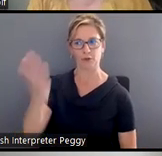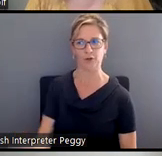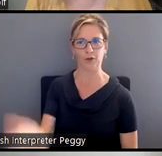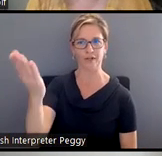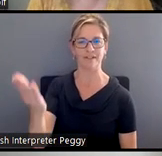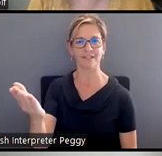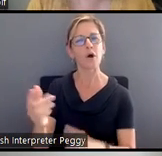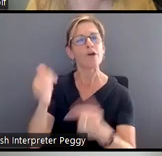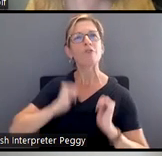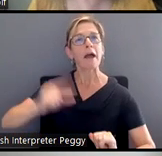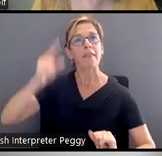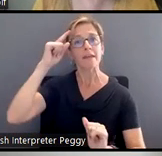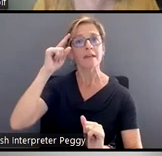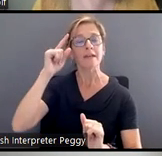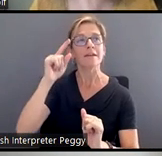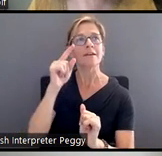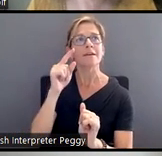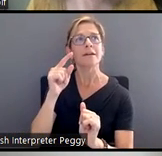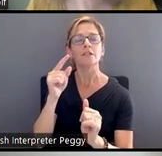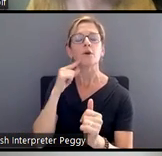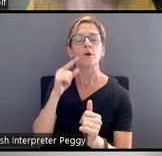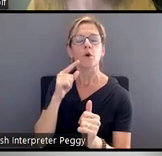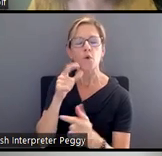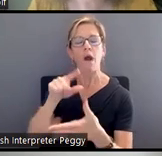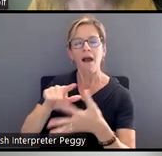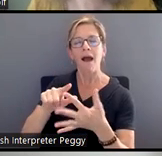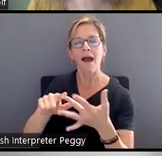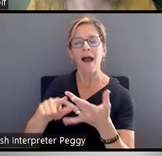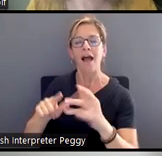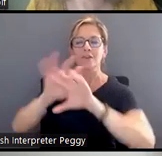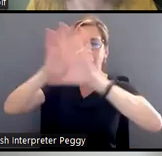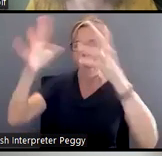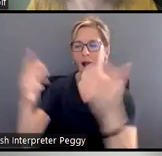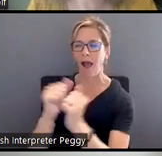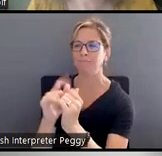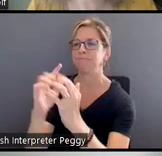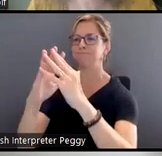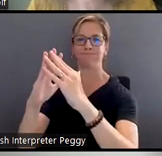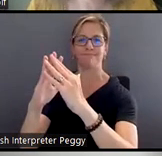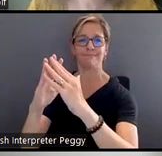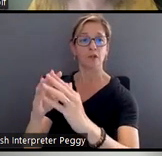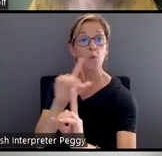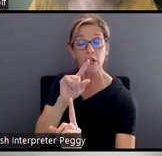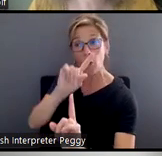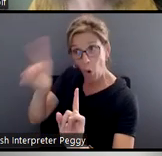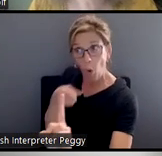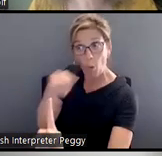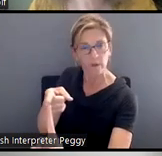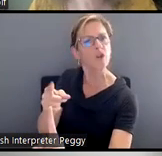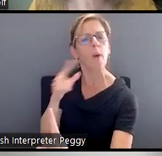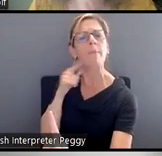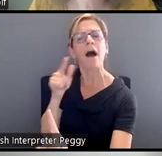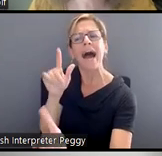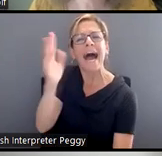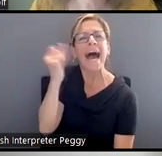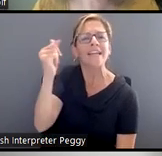the qualities that you are looking for. It doesn't mean that you only work with that kind of person, but it gives you a